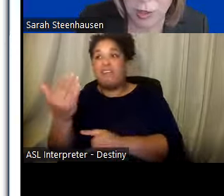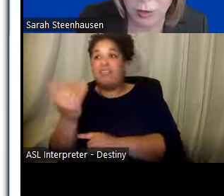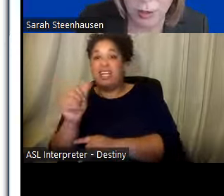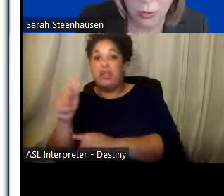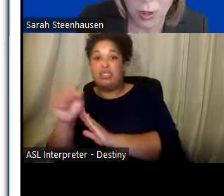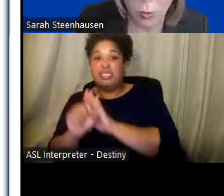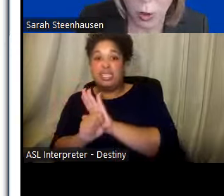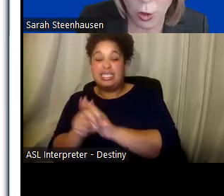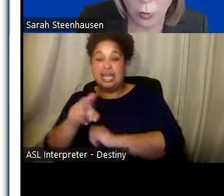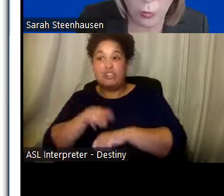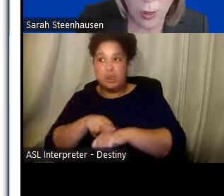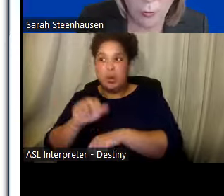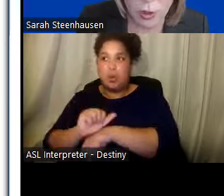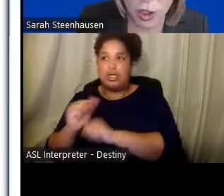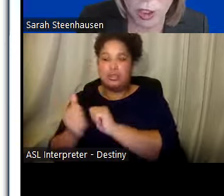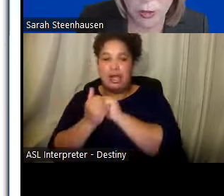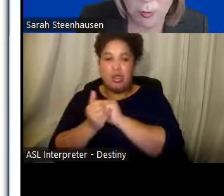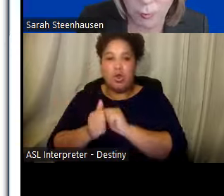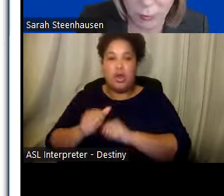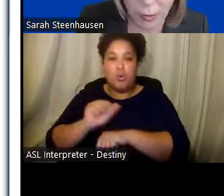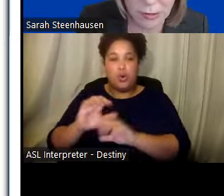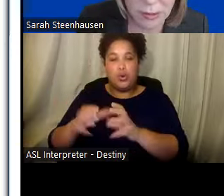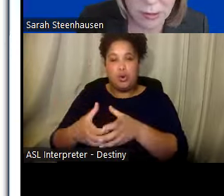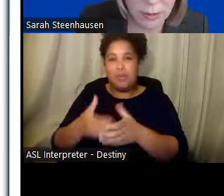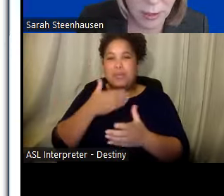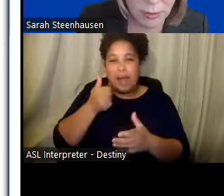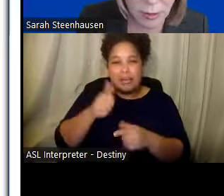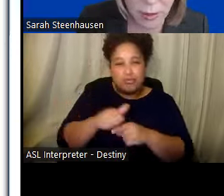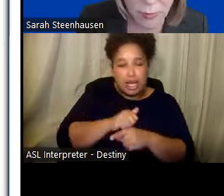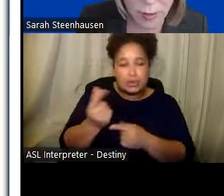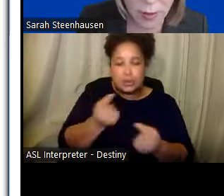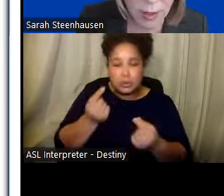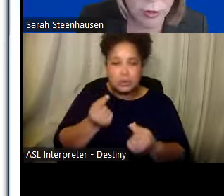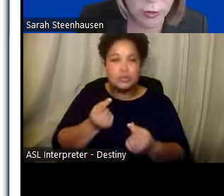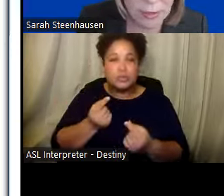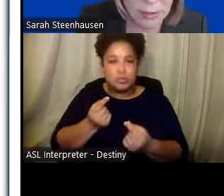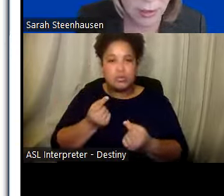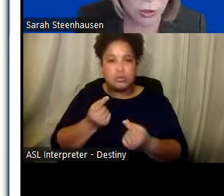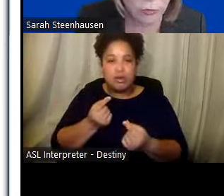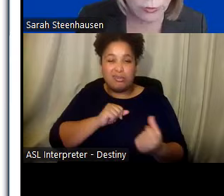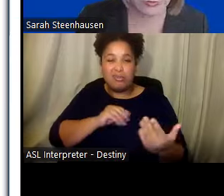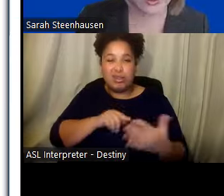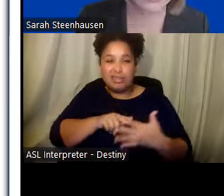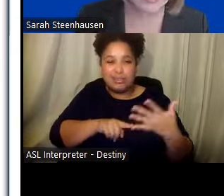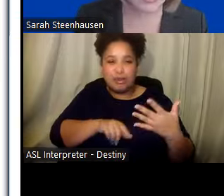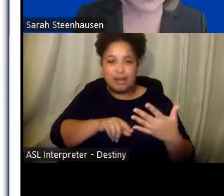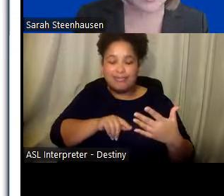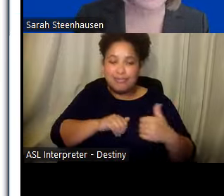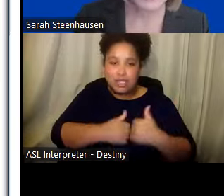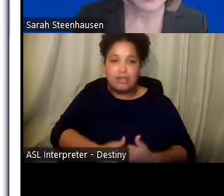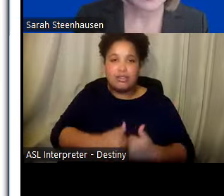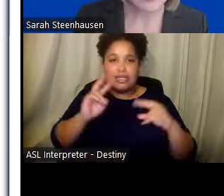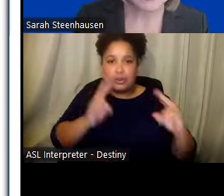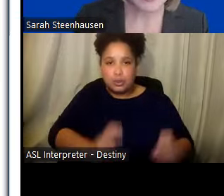of national level work group to share best practices and address these issues. So we're really excited about